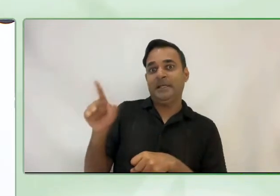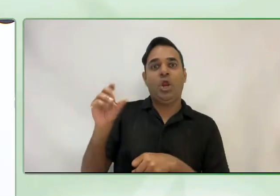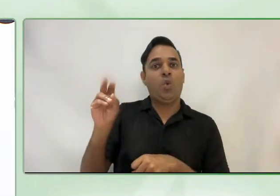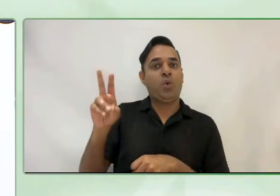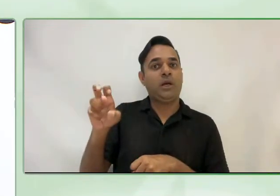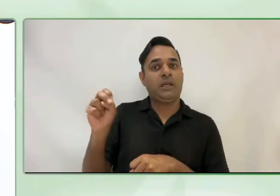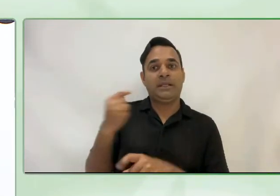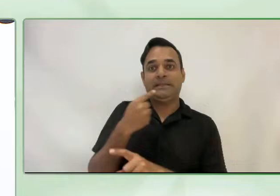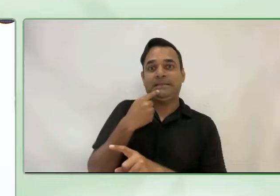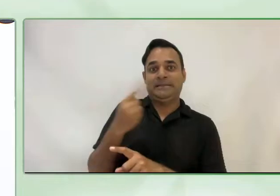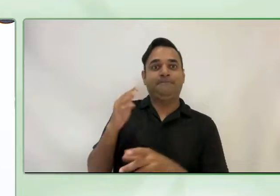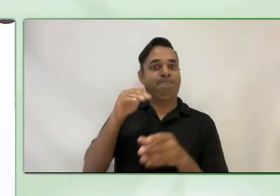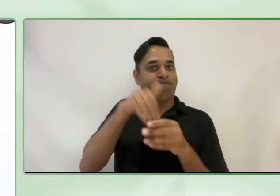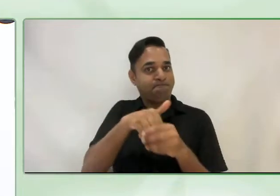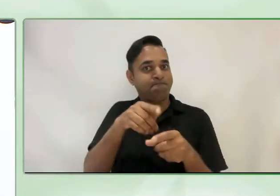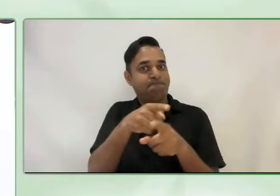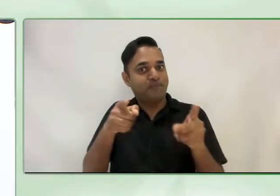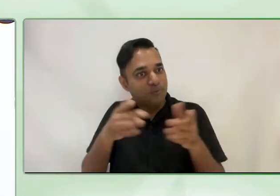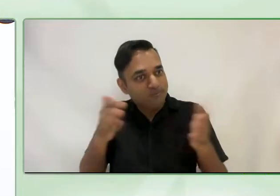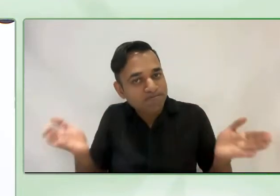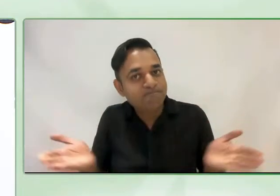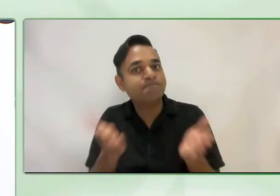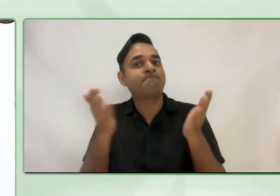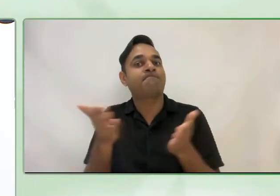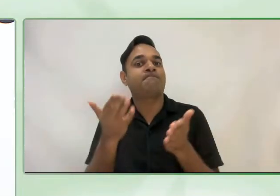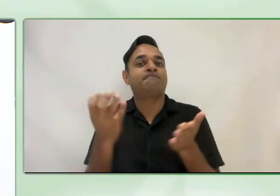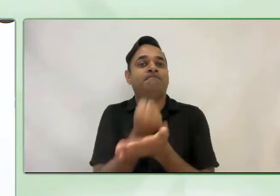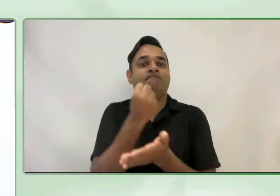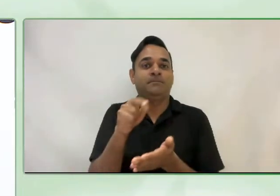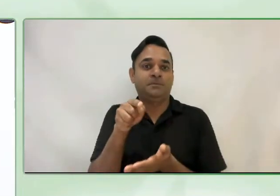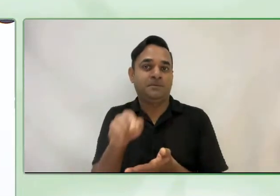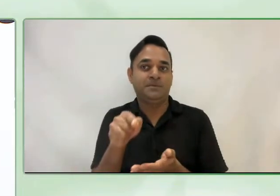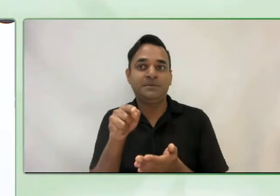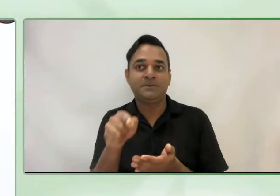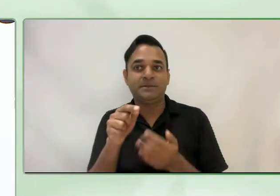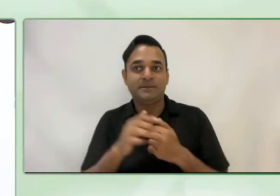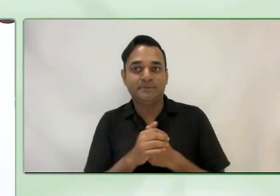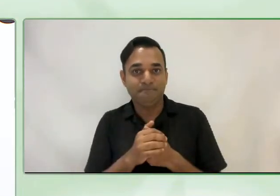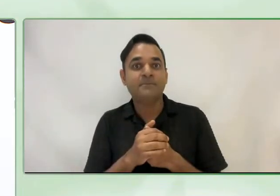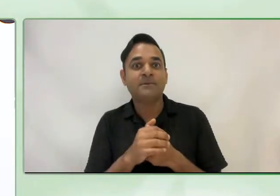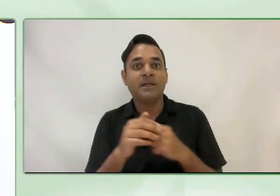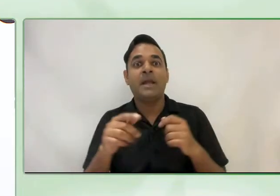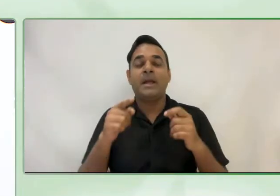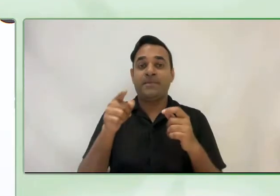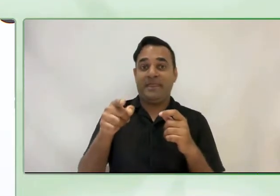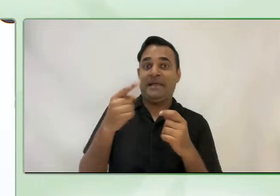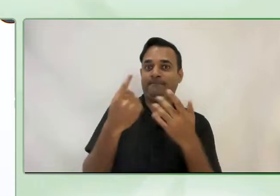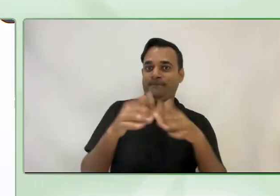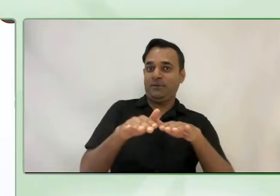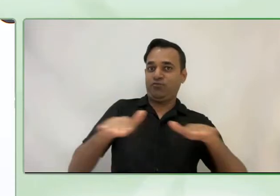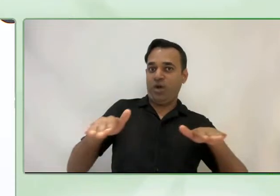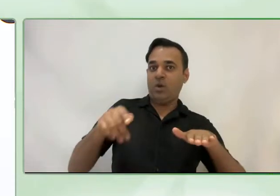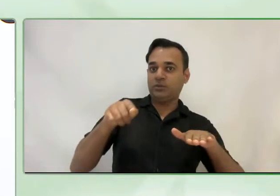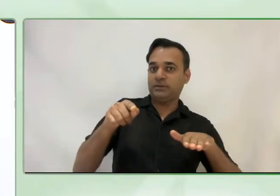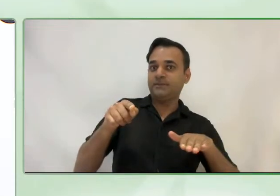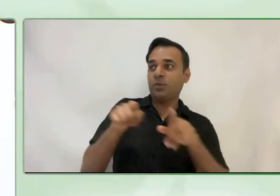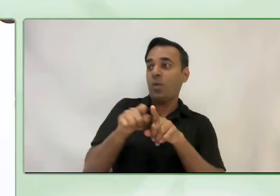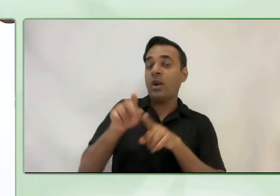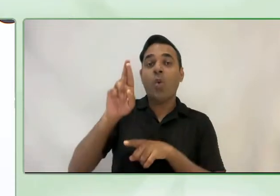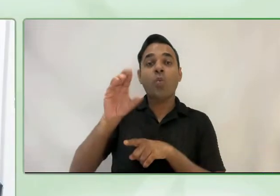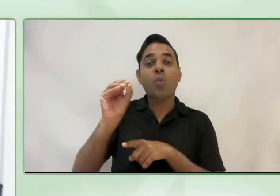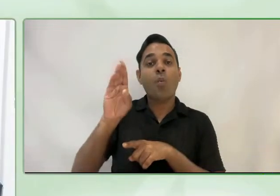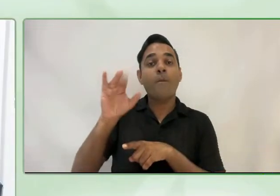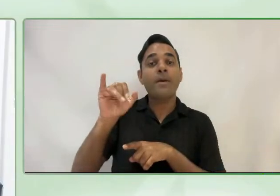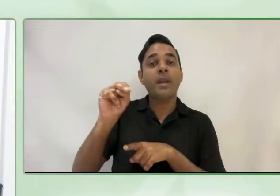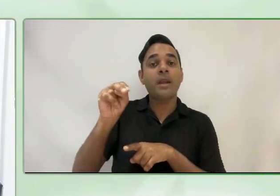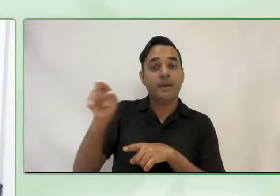floor as well, and as Florian said, equipped by Sensory All, an Indian startup who is also part of the program. Is